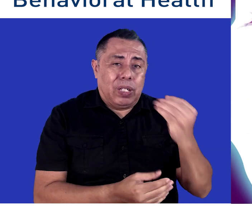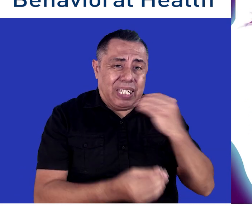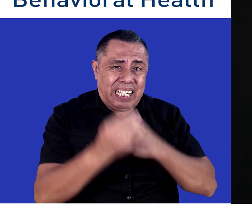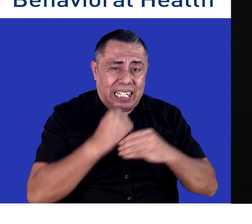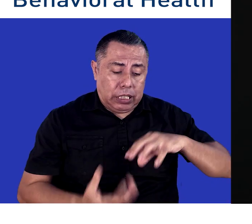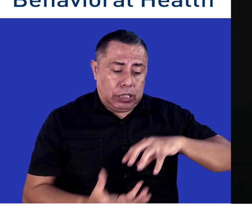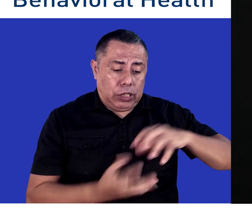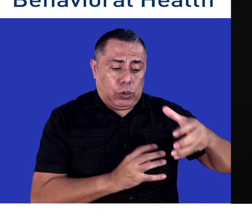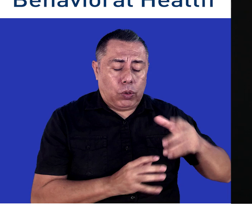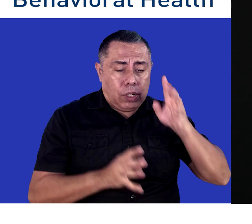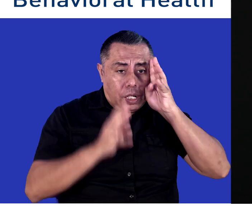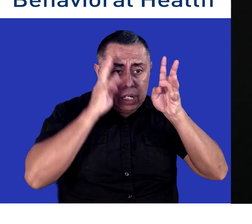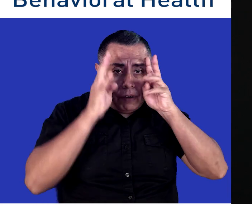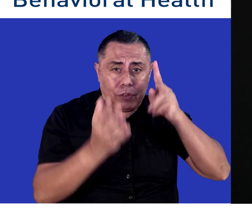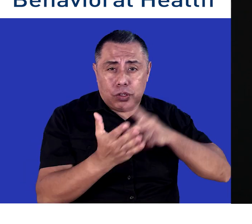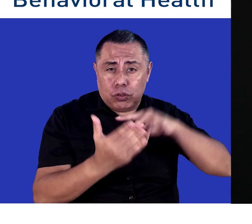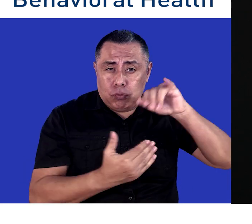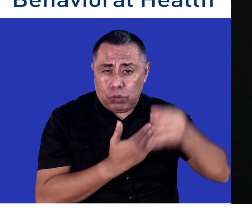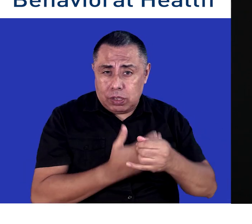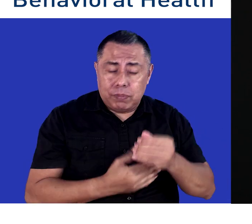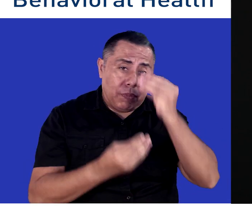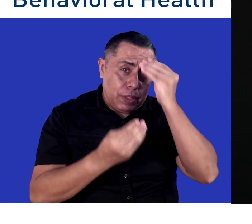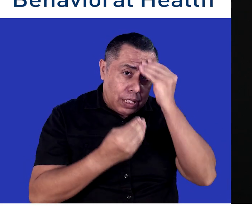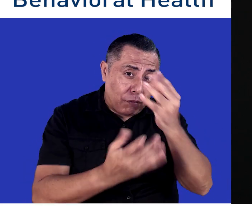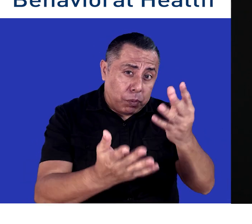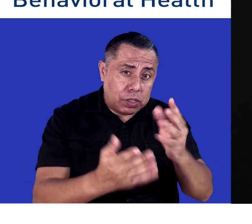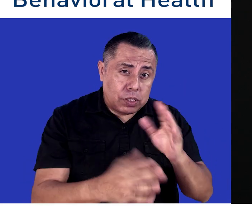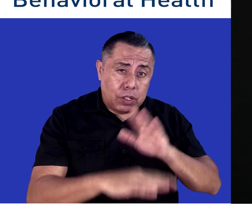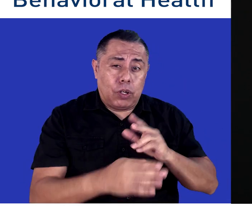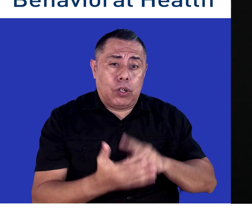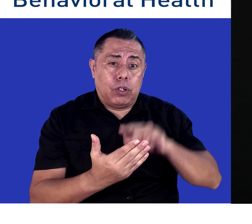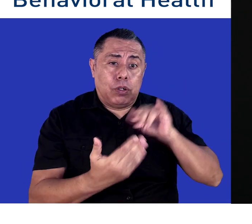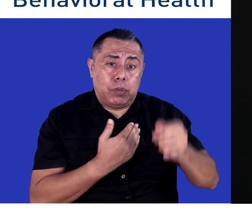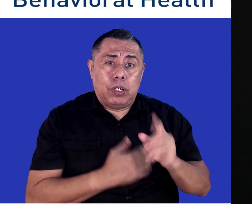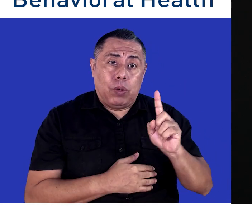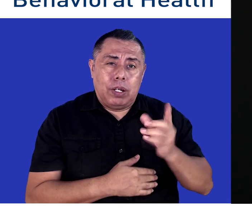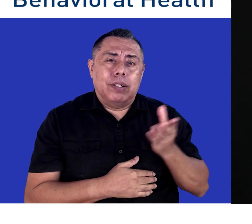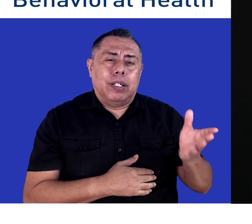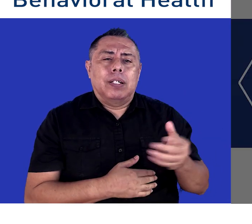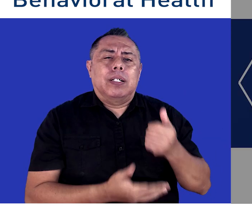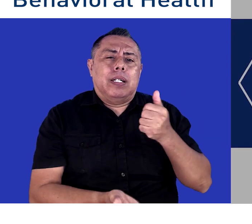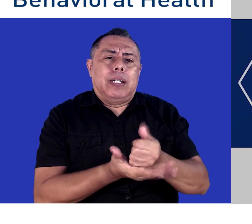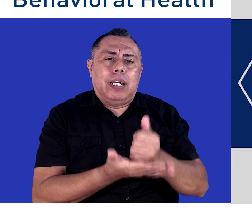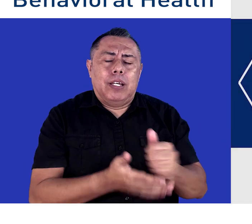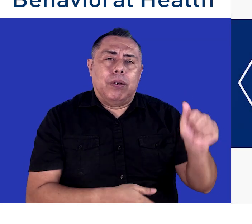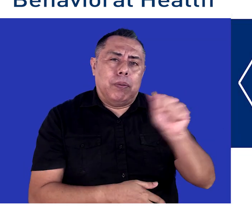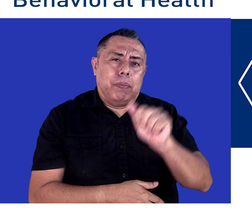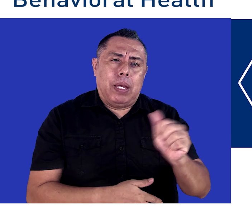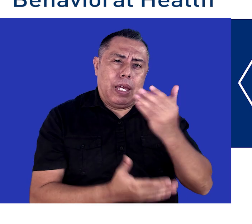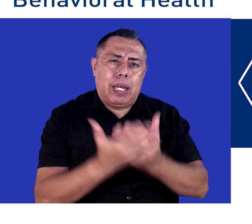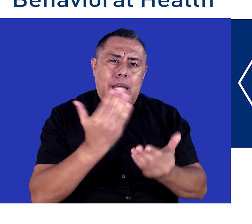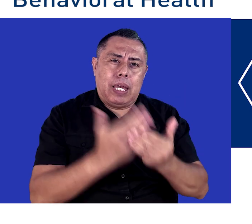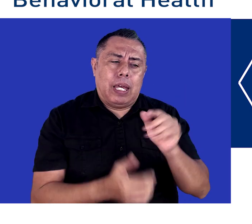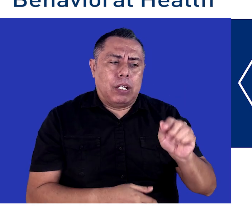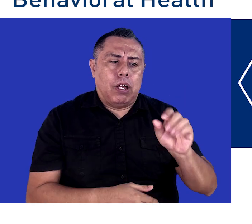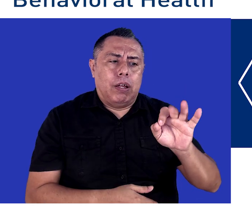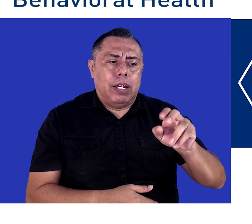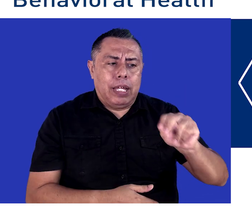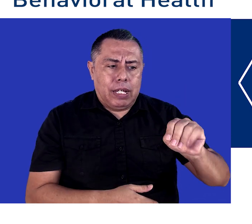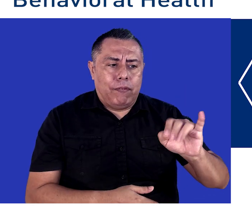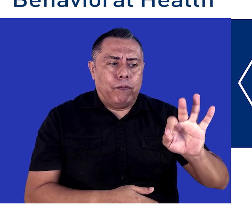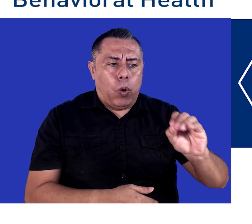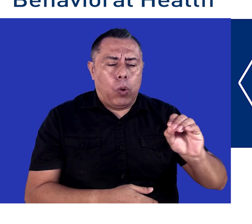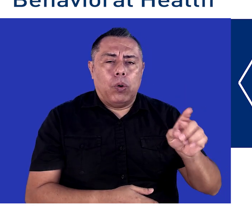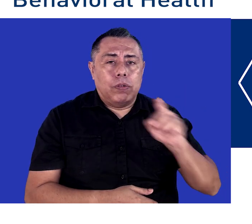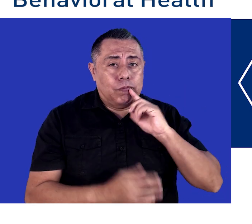Eating Disorder Innovation Project. Information on the Help at Hand project can be accessed at the helpathand.info